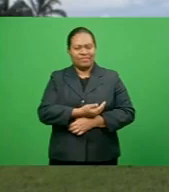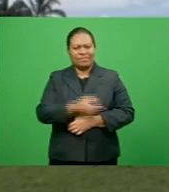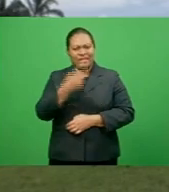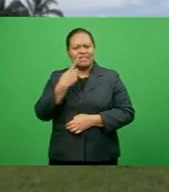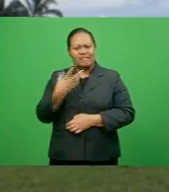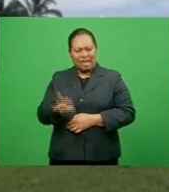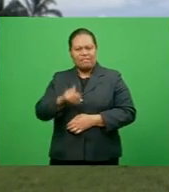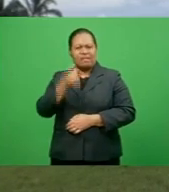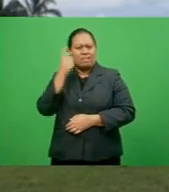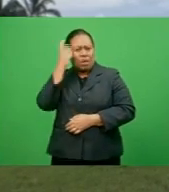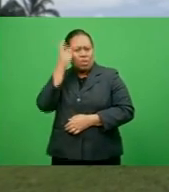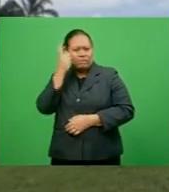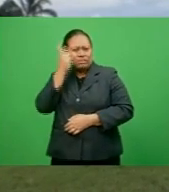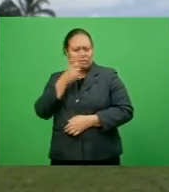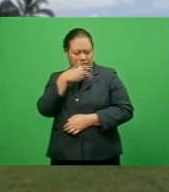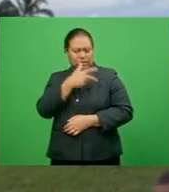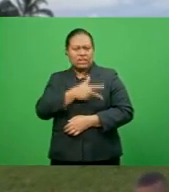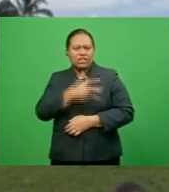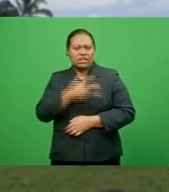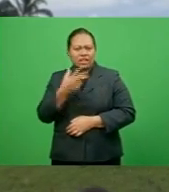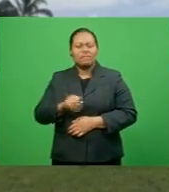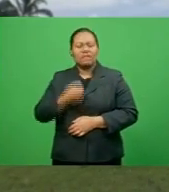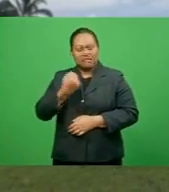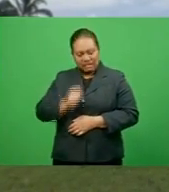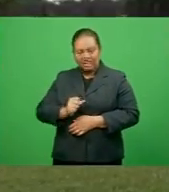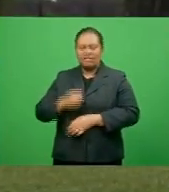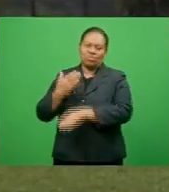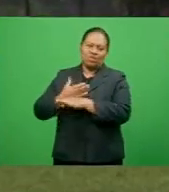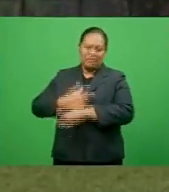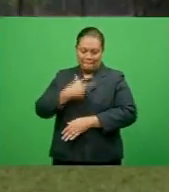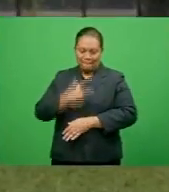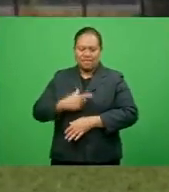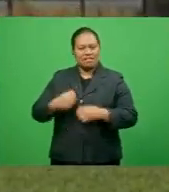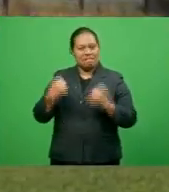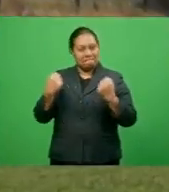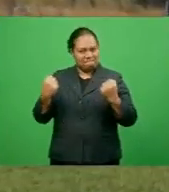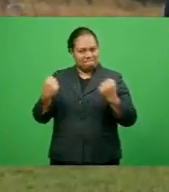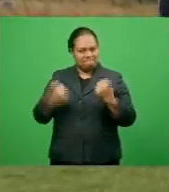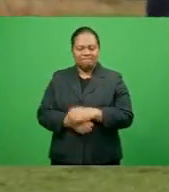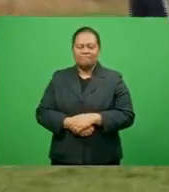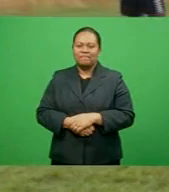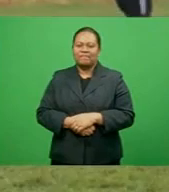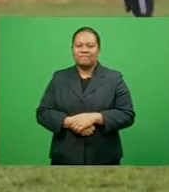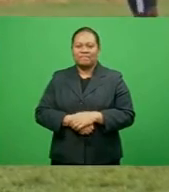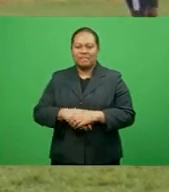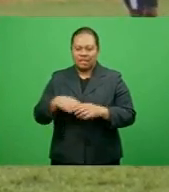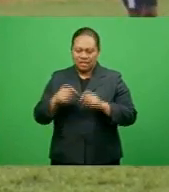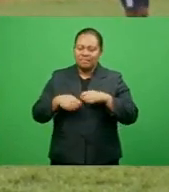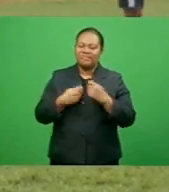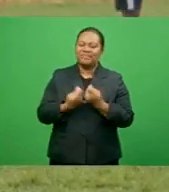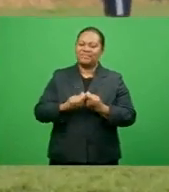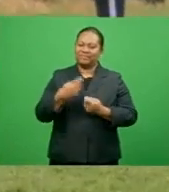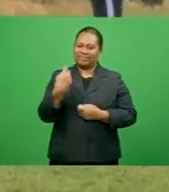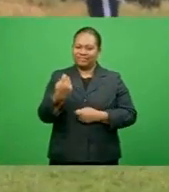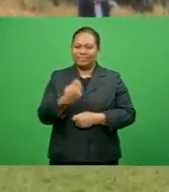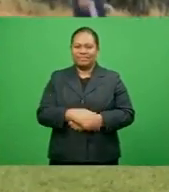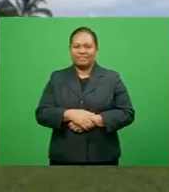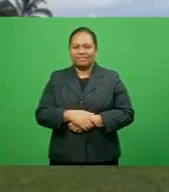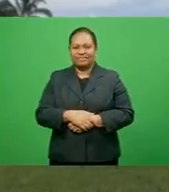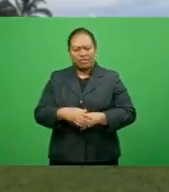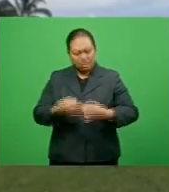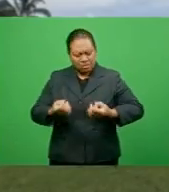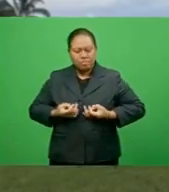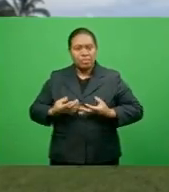injury, but I'm still working in my personal fitness, also with the team. So I would say the